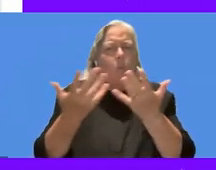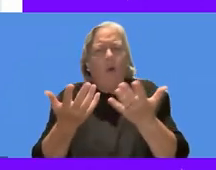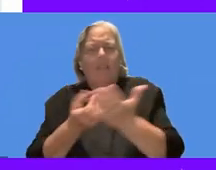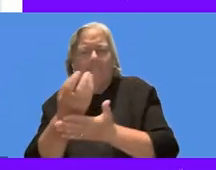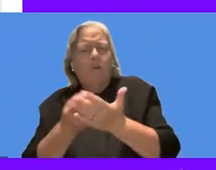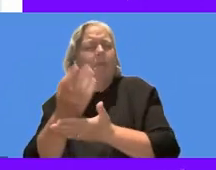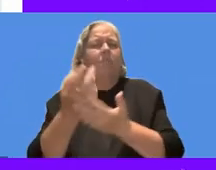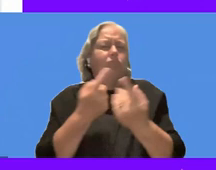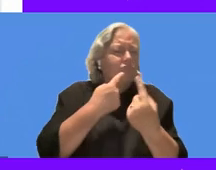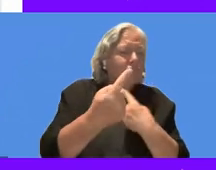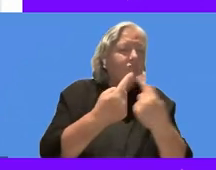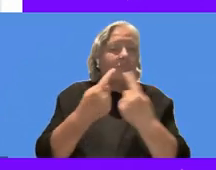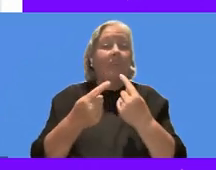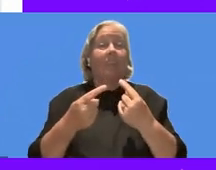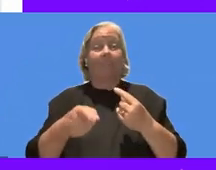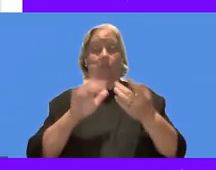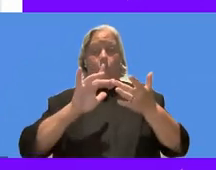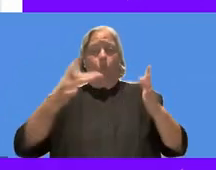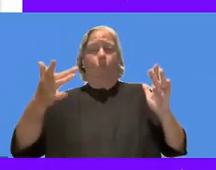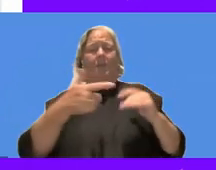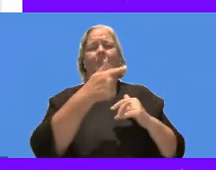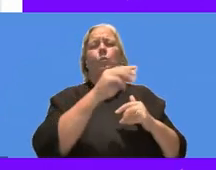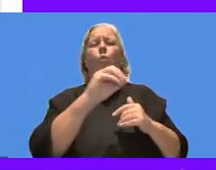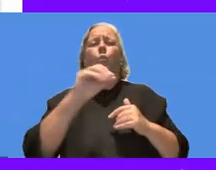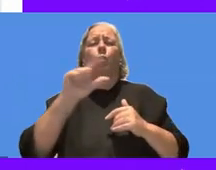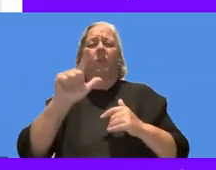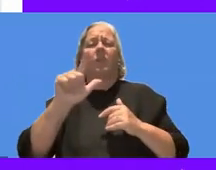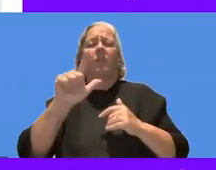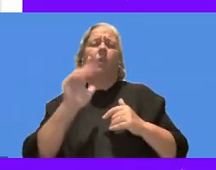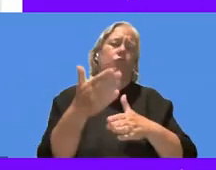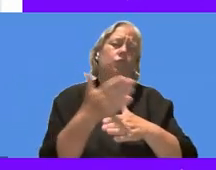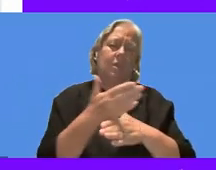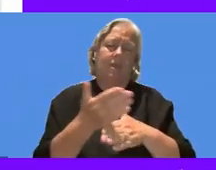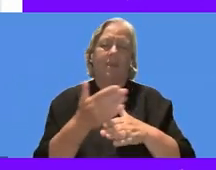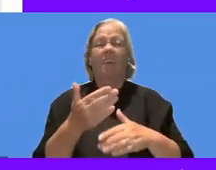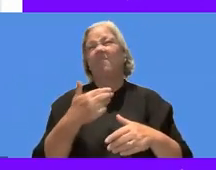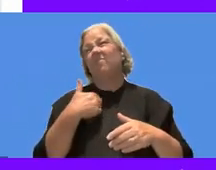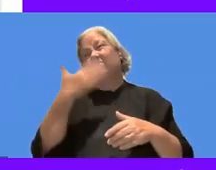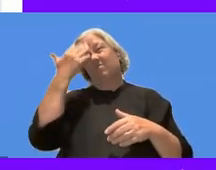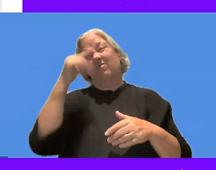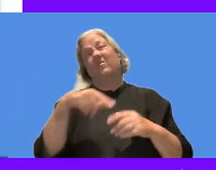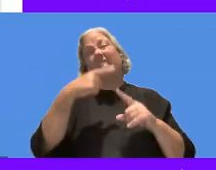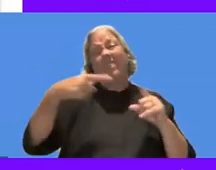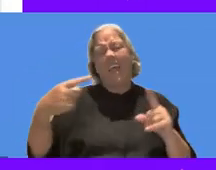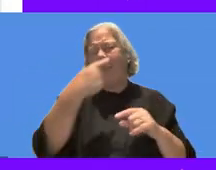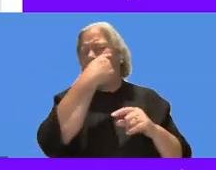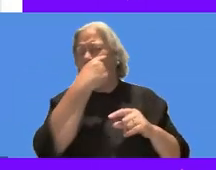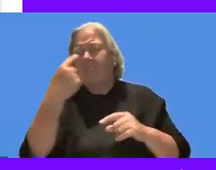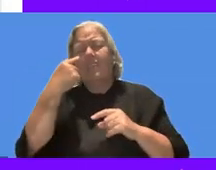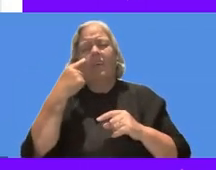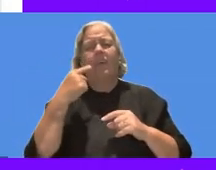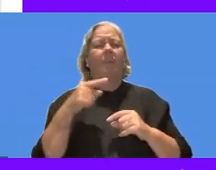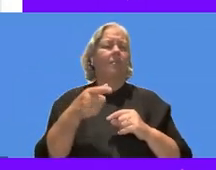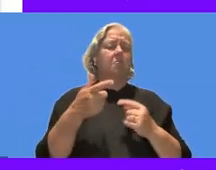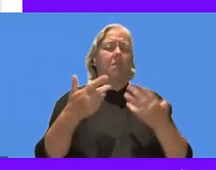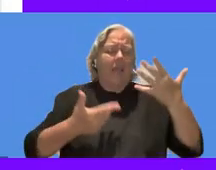this online tool. We expect that new knowledge, data, evidence, and innovations will be shared during